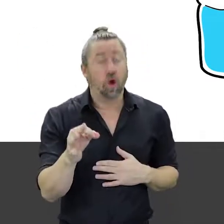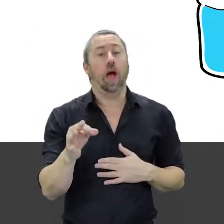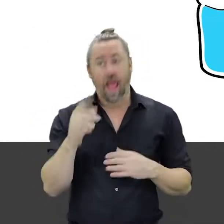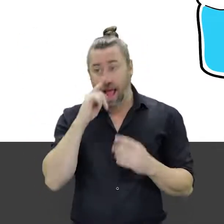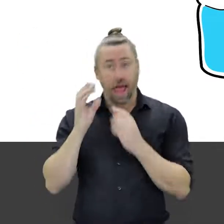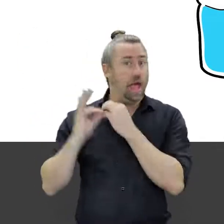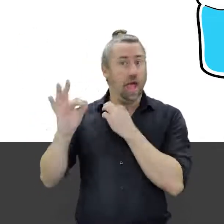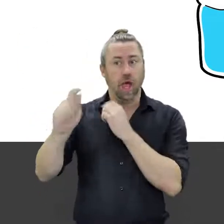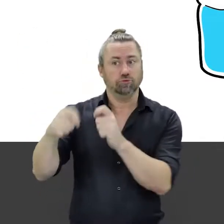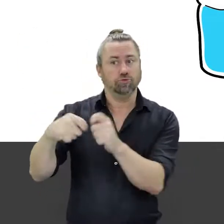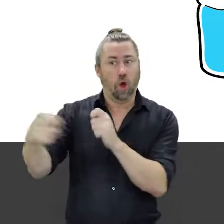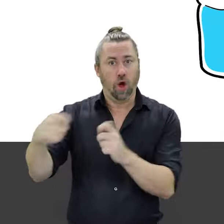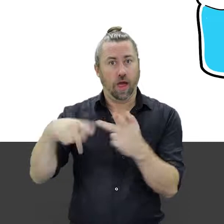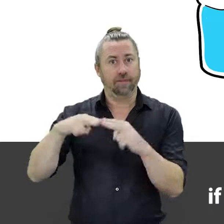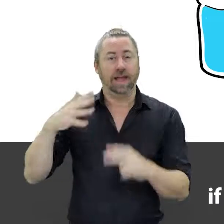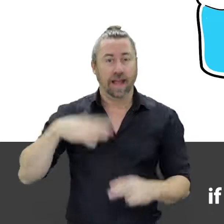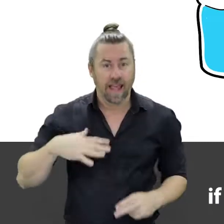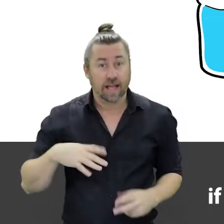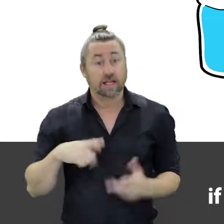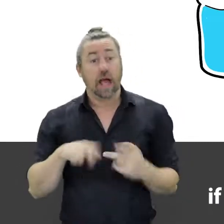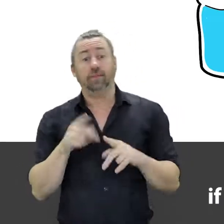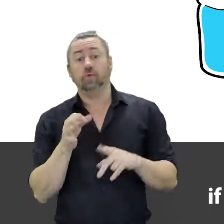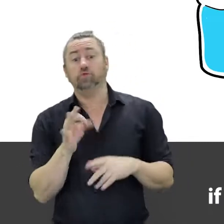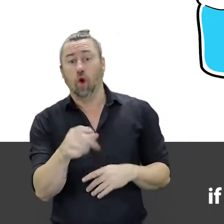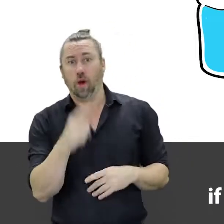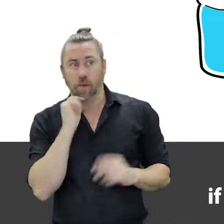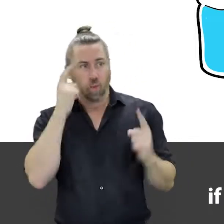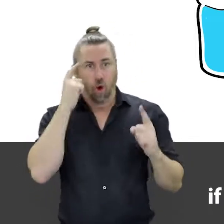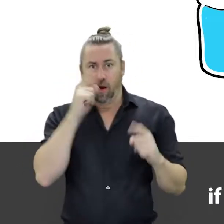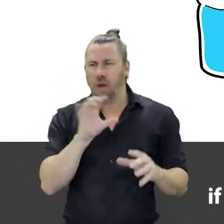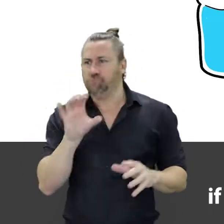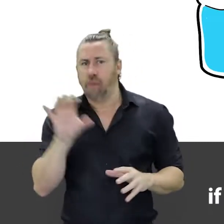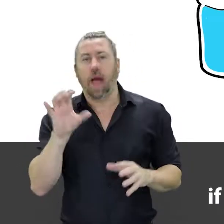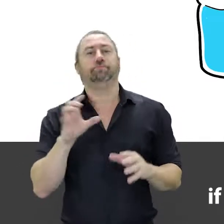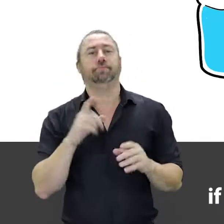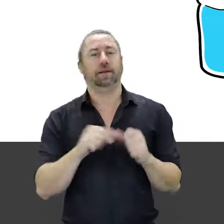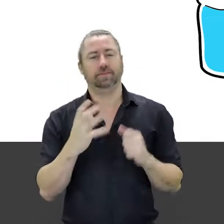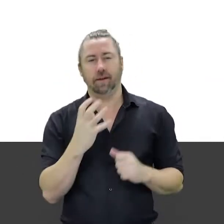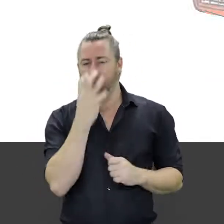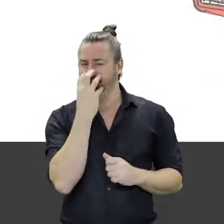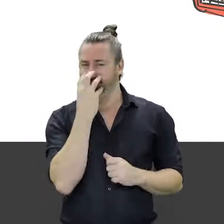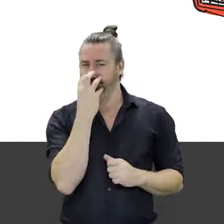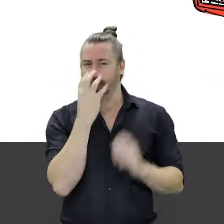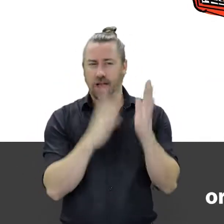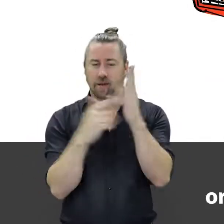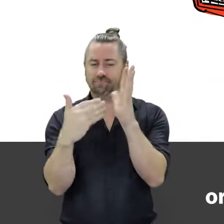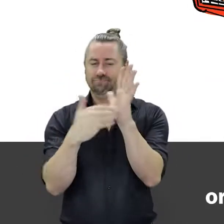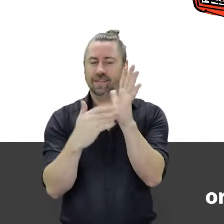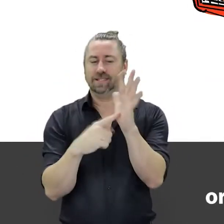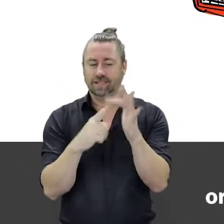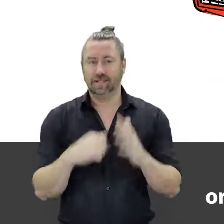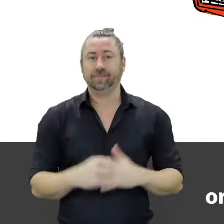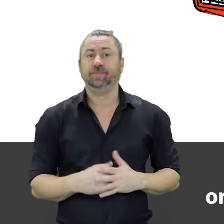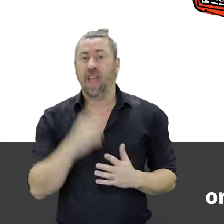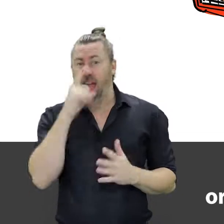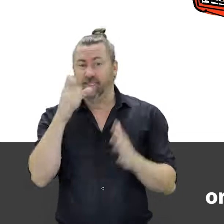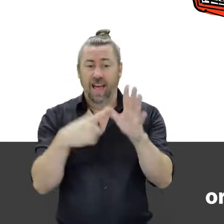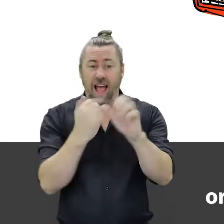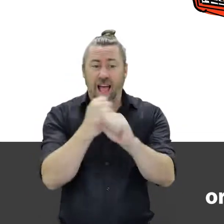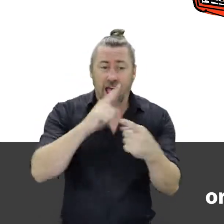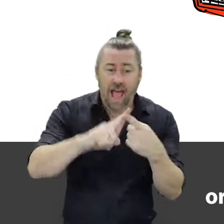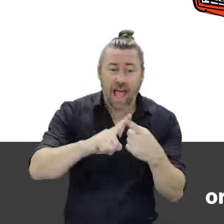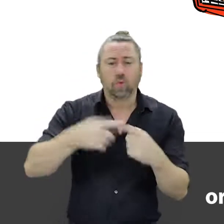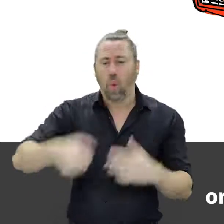for tethering if possible, and a muzzle if the dog may be nervous or dangerous. An appropriate cage, carrier,